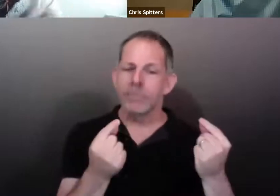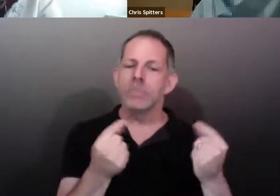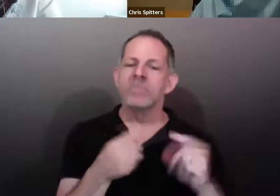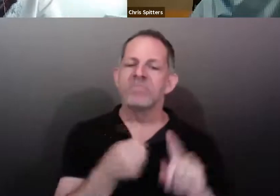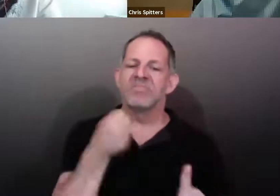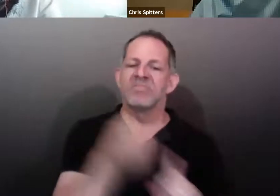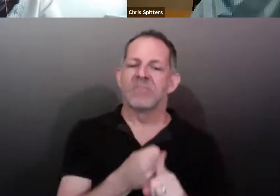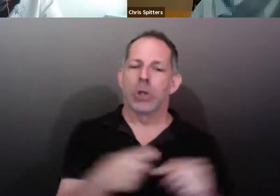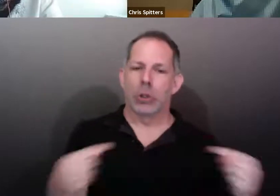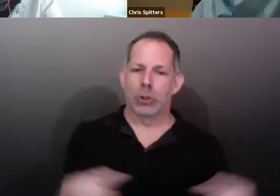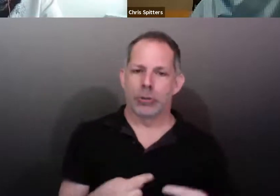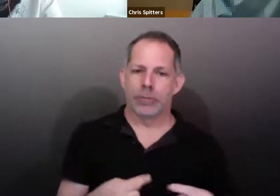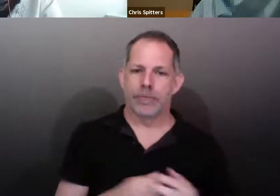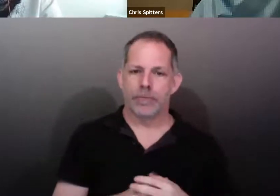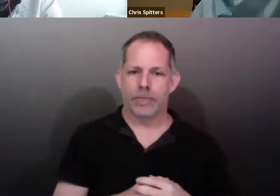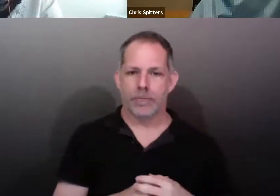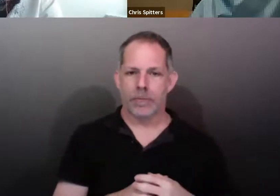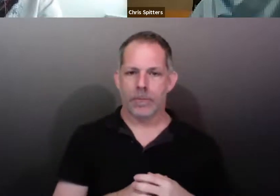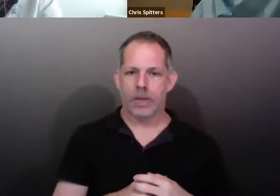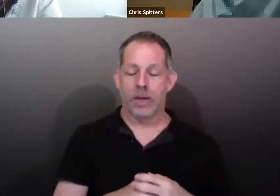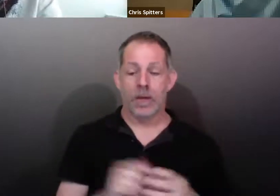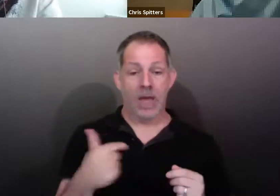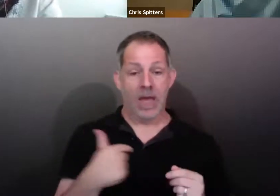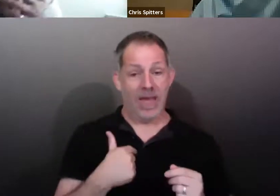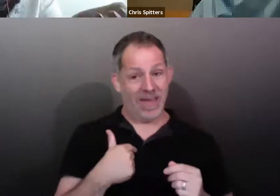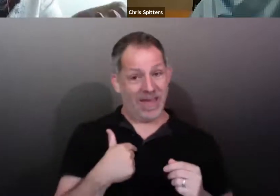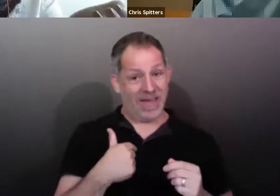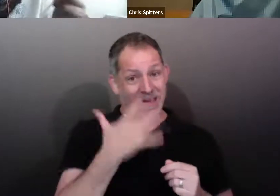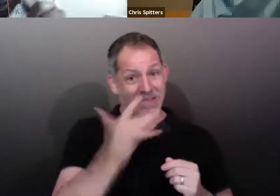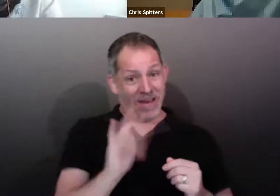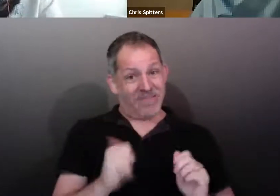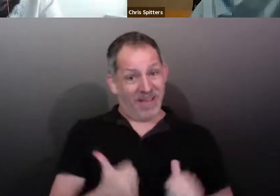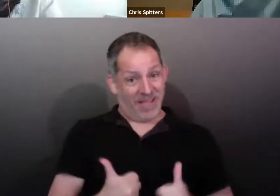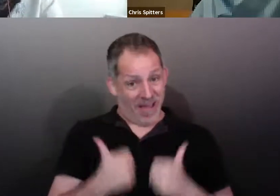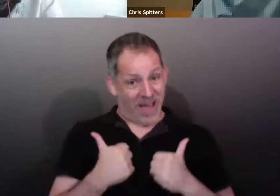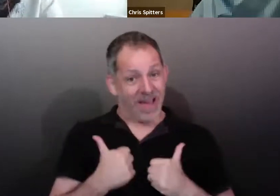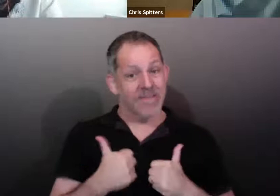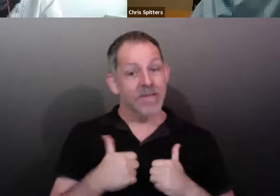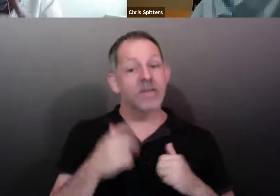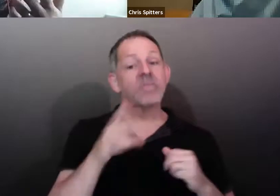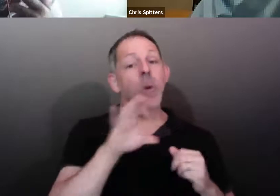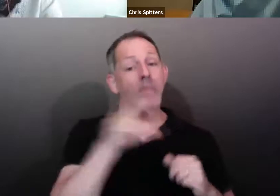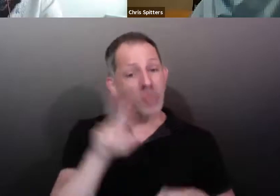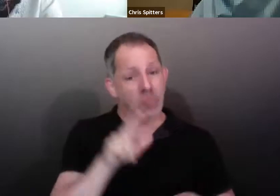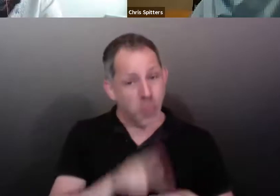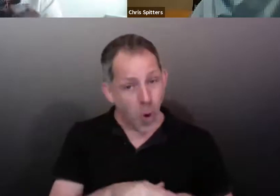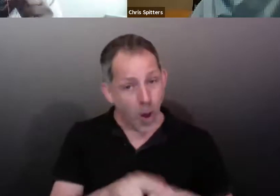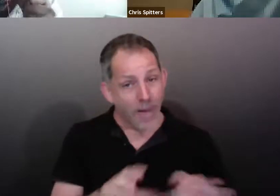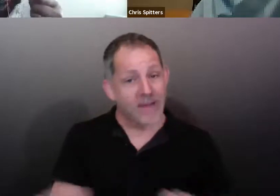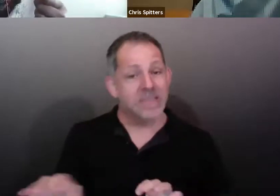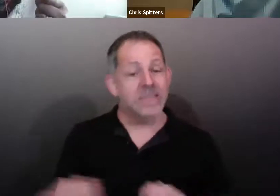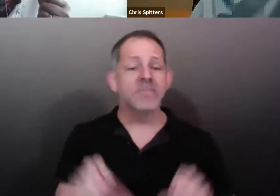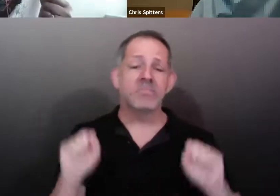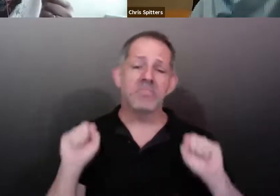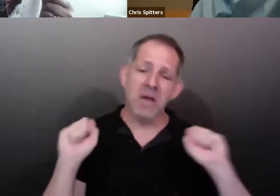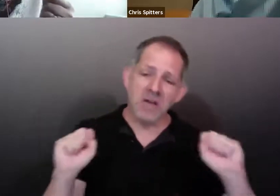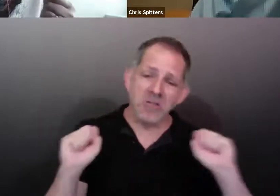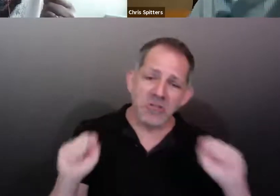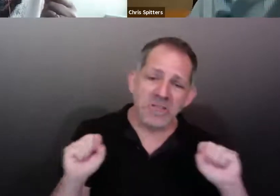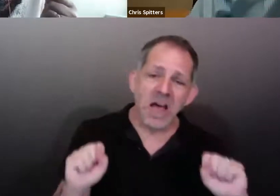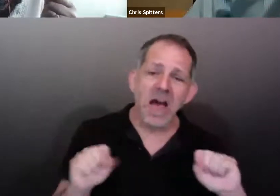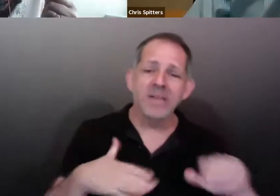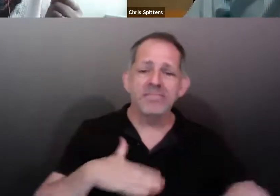For the most part, I've been able to resume all of my normal activities. I'm exercising again. Most of what I experience now is just a